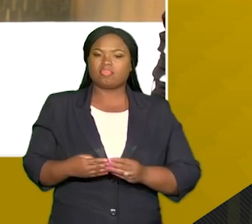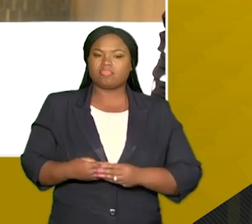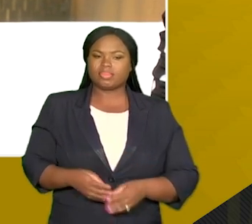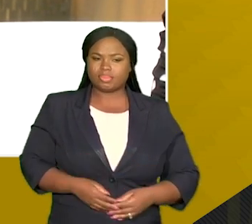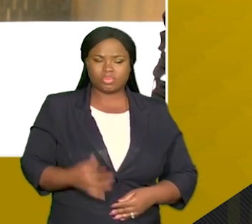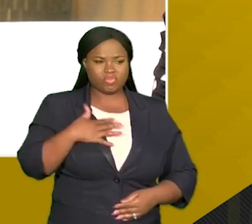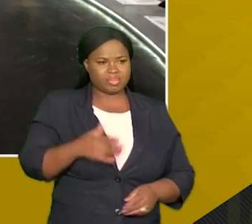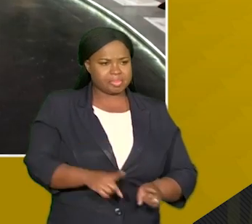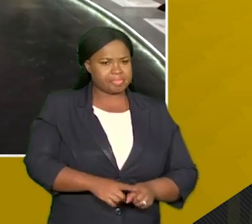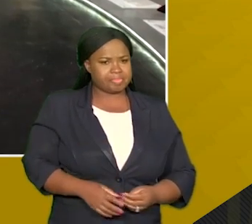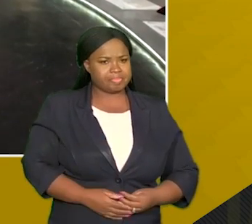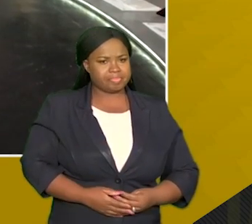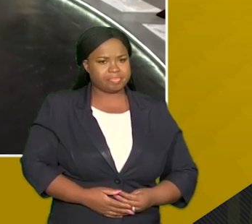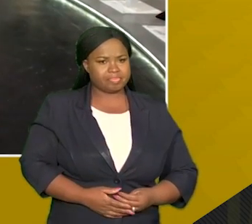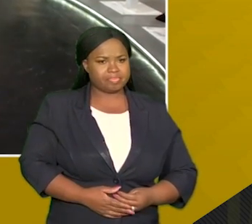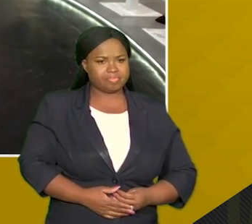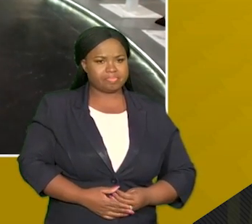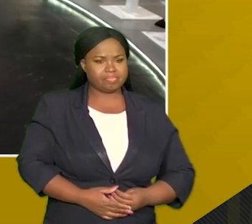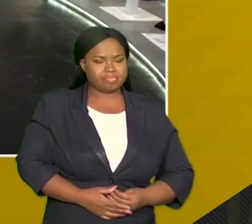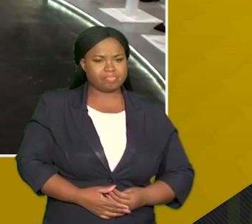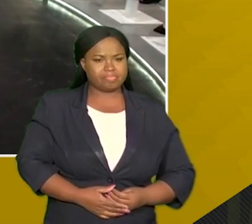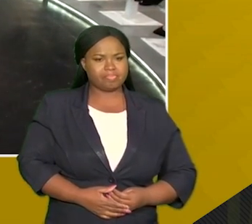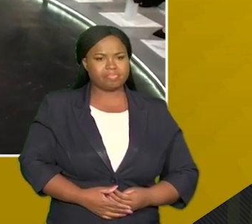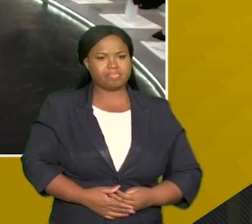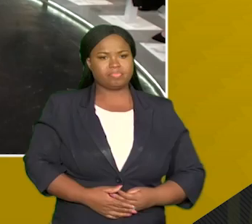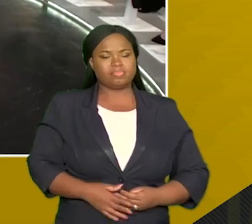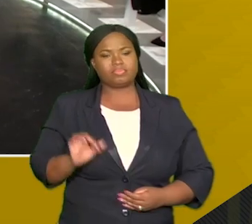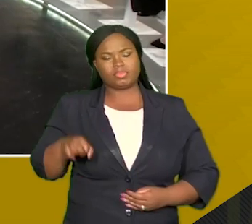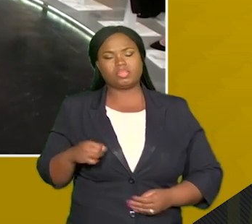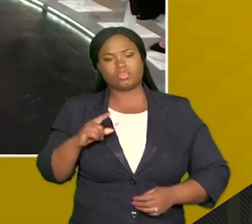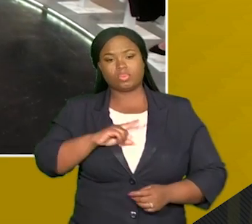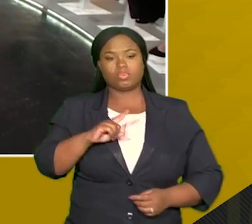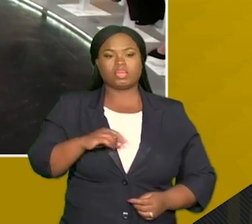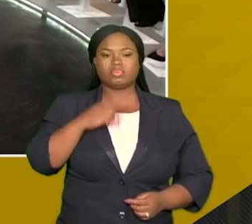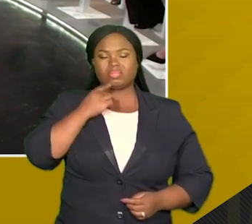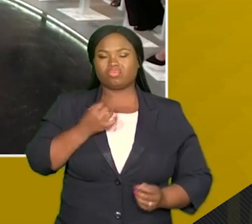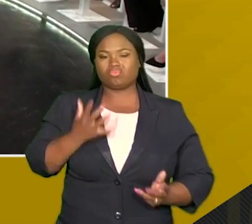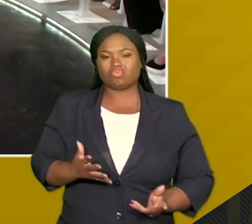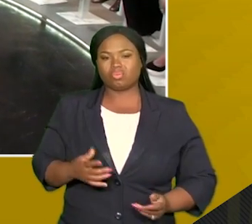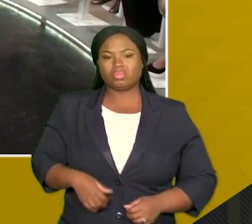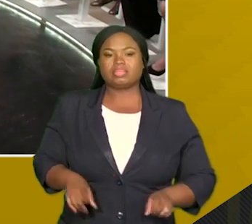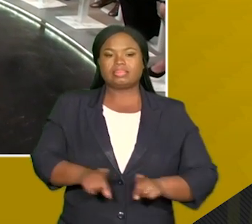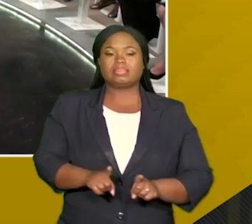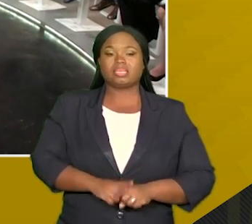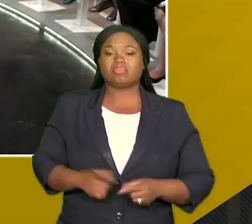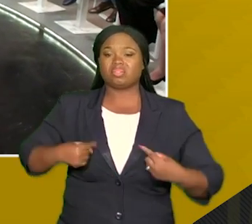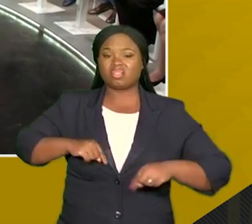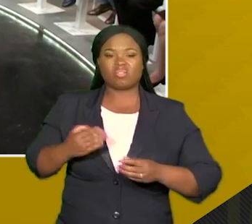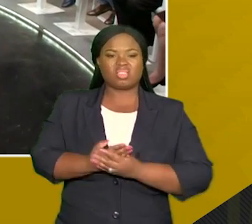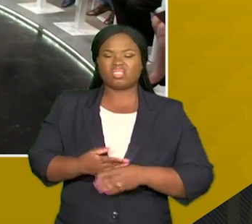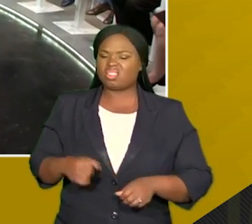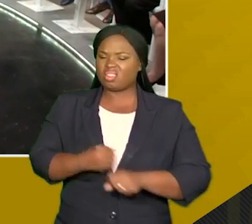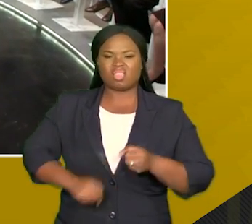Do you feel the same thing? Yes. Yes. Why did you come around to attend? And you remember, even though na case, I bet you believe in